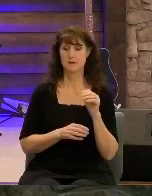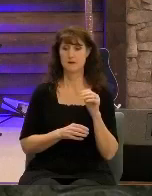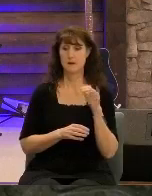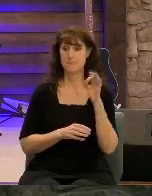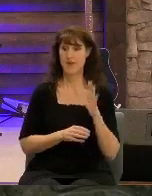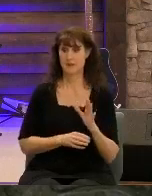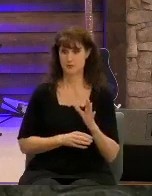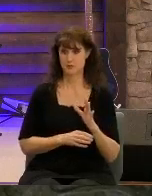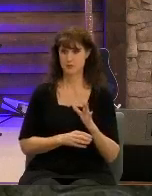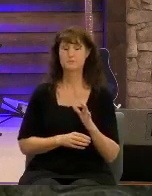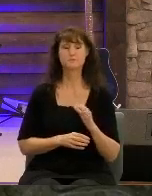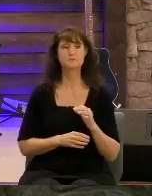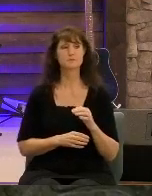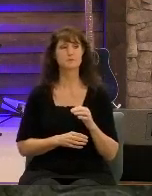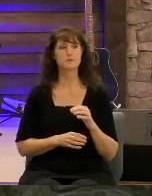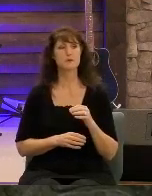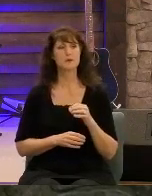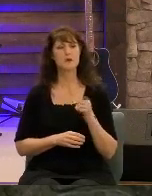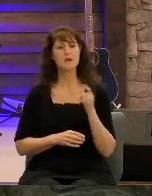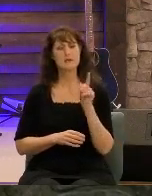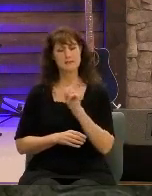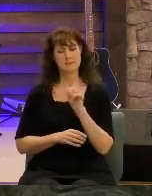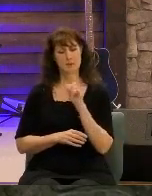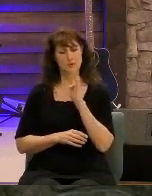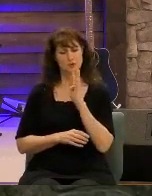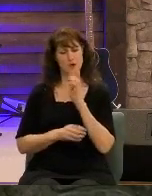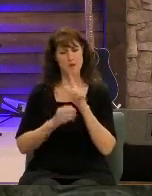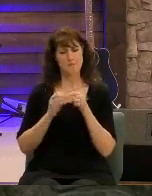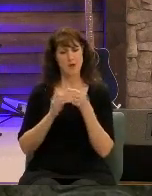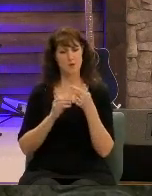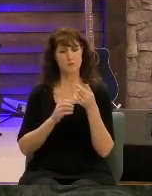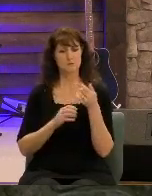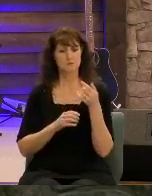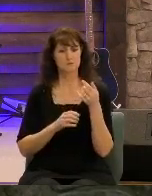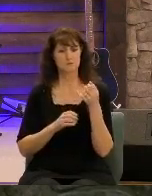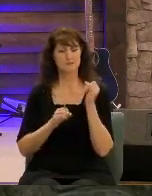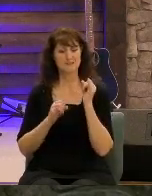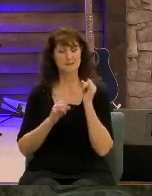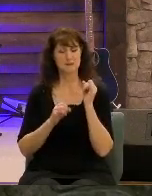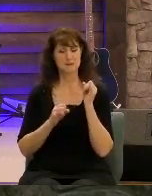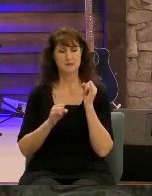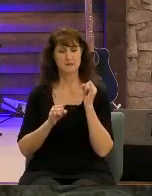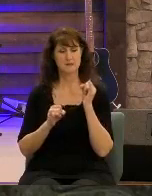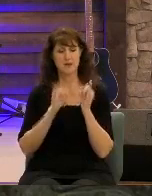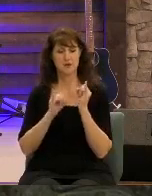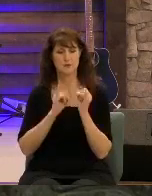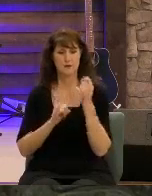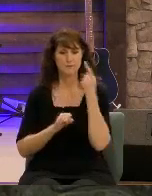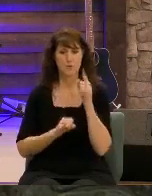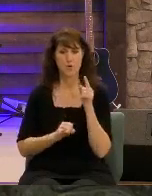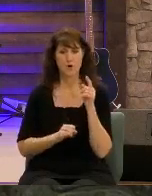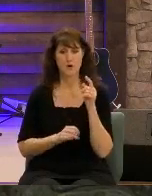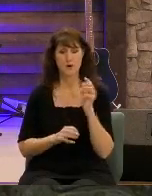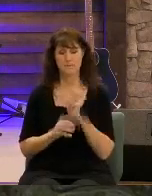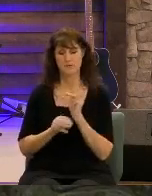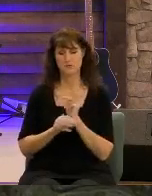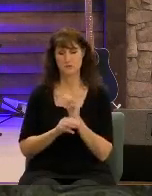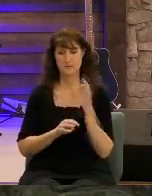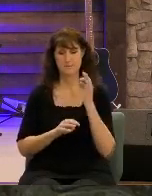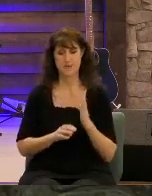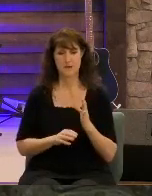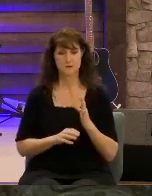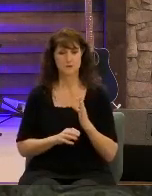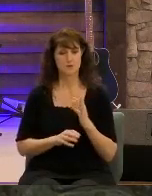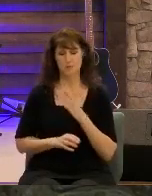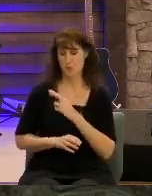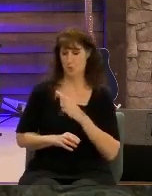a guy was, a pastor was talking about him interviewing somebody for a missions pastor role, okay? So thank you